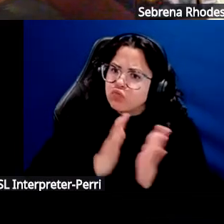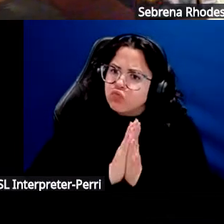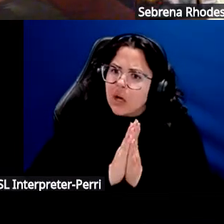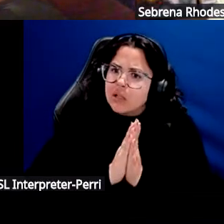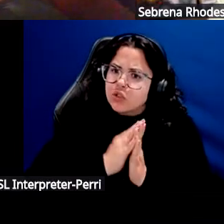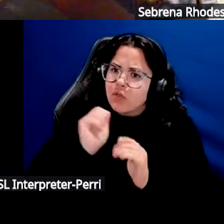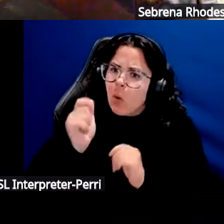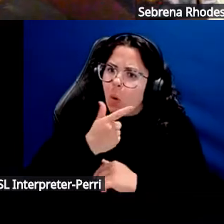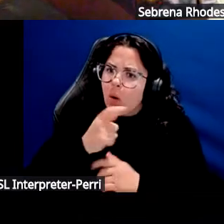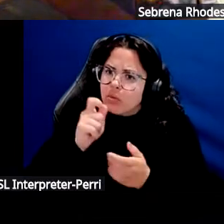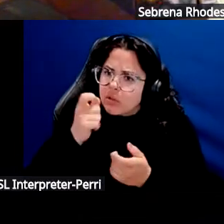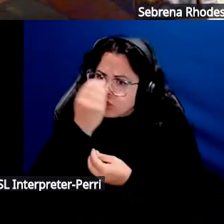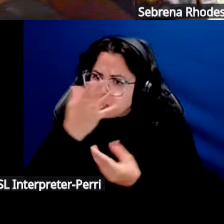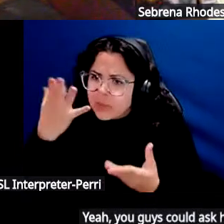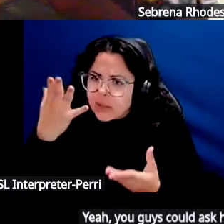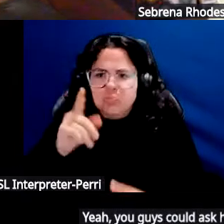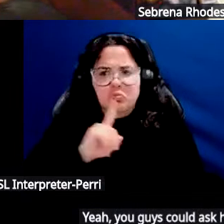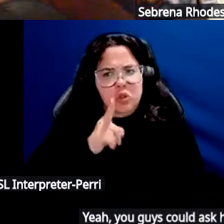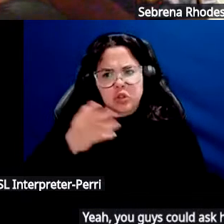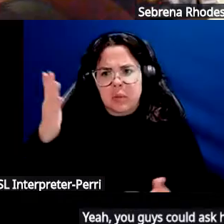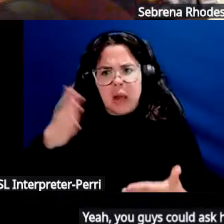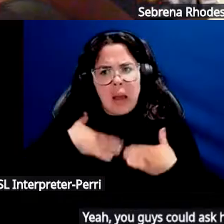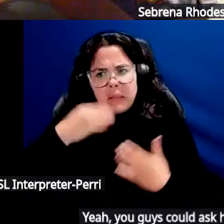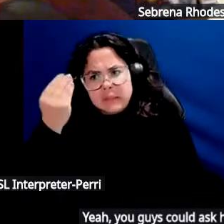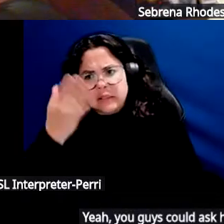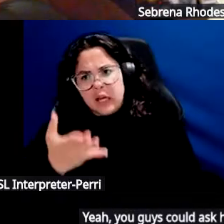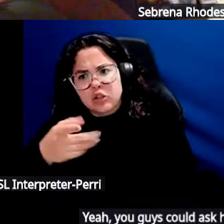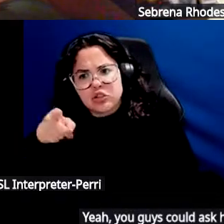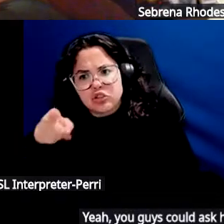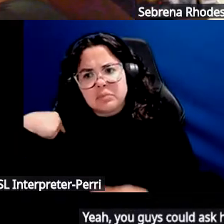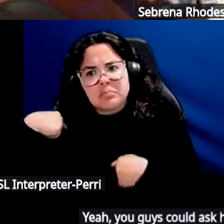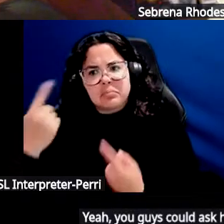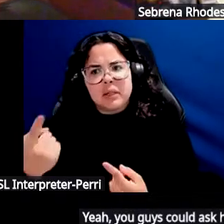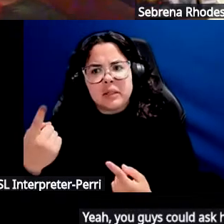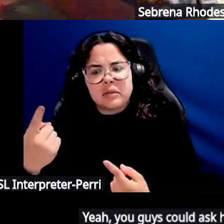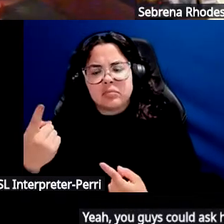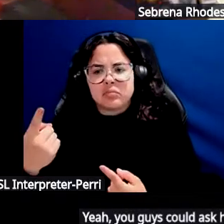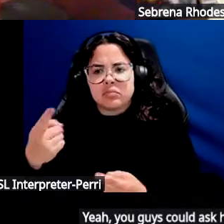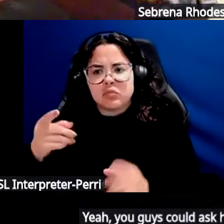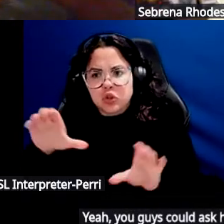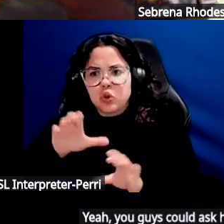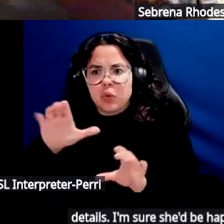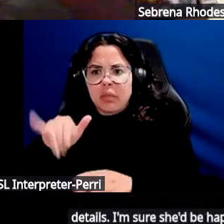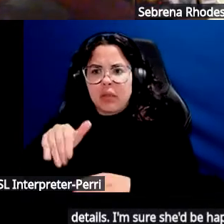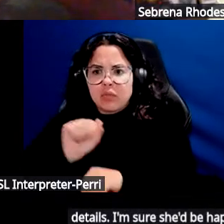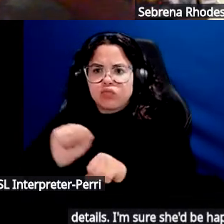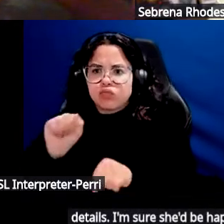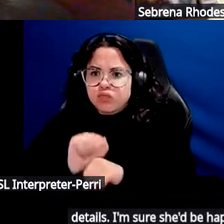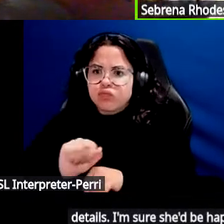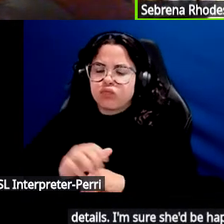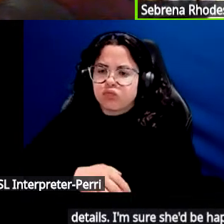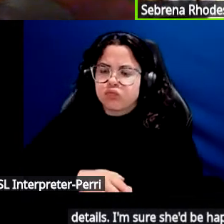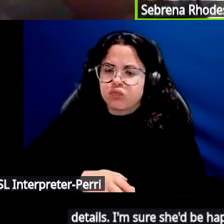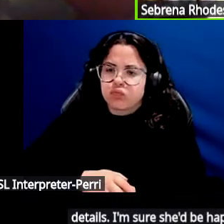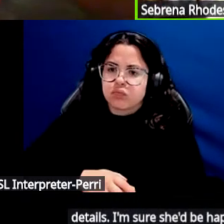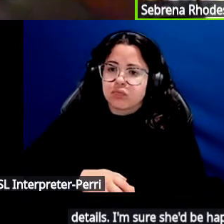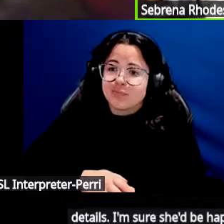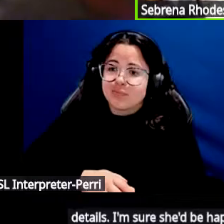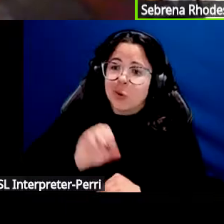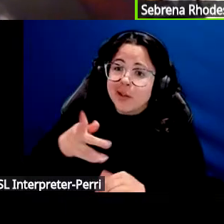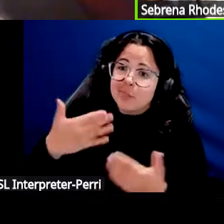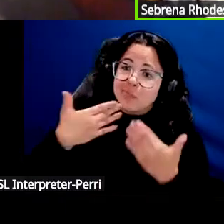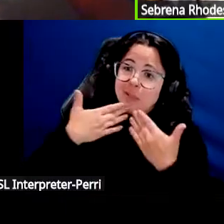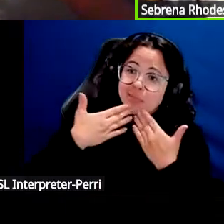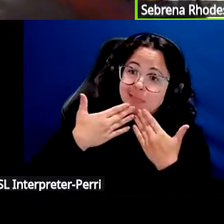all the details. I'm sure she'd be happy to tell you because she's been the one who did it on the ground. All right. Thank